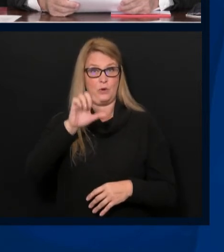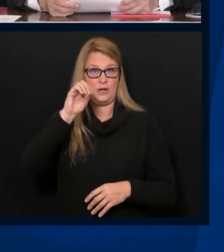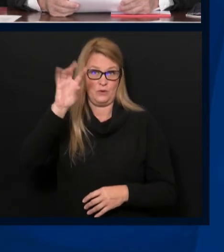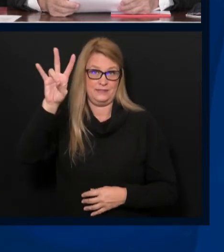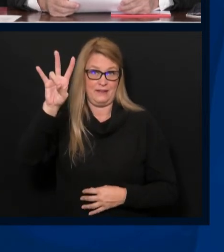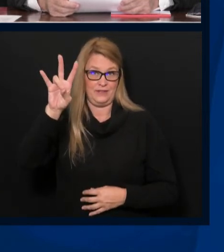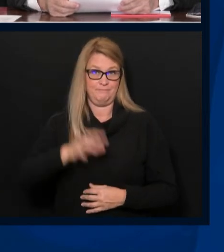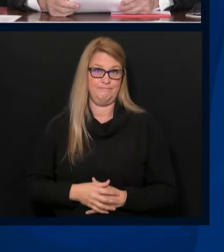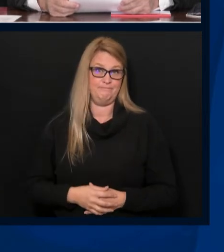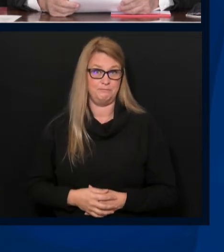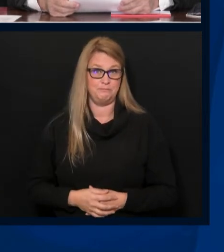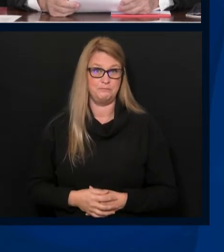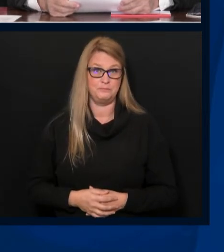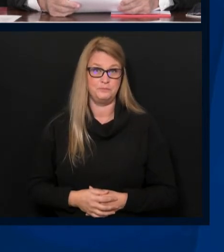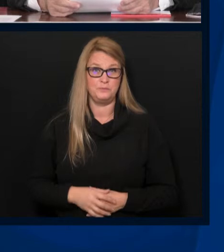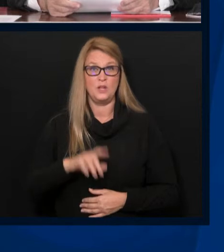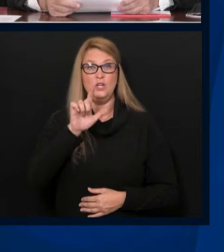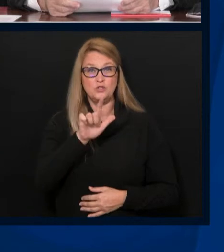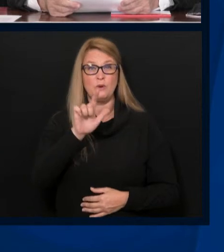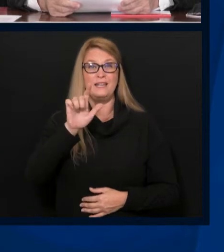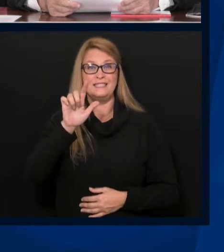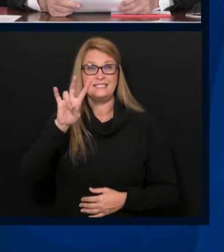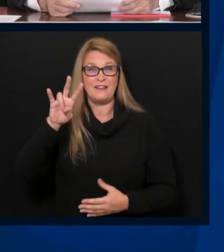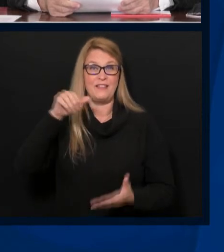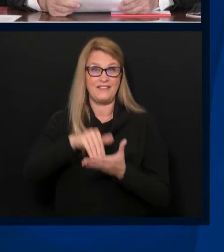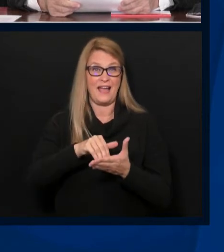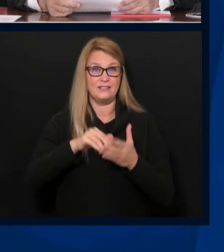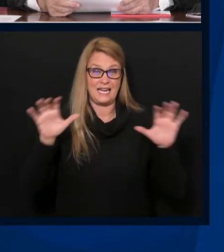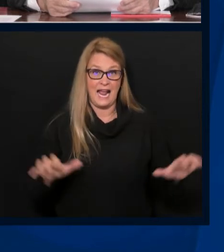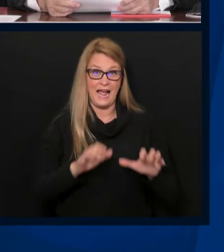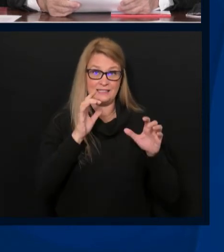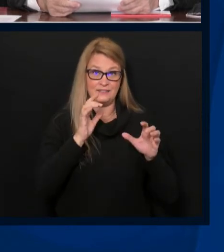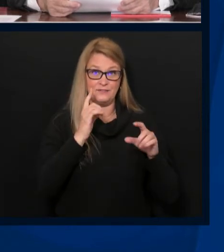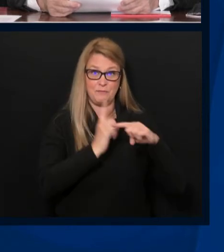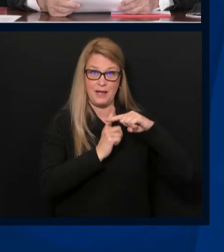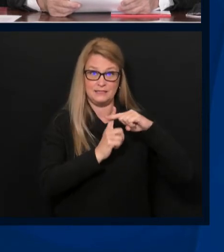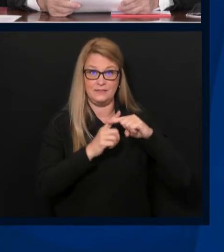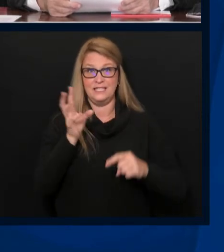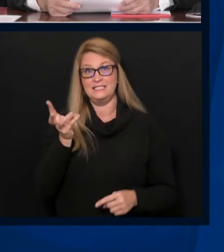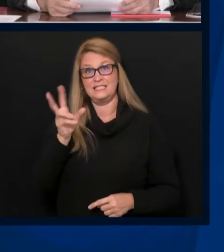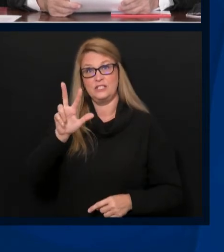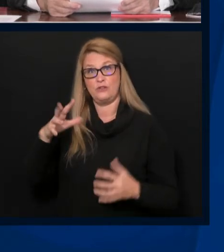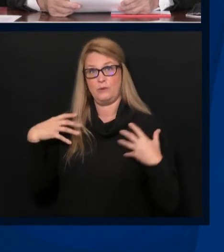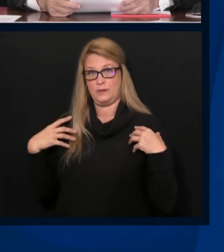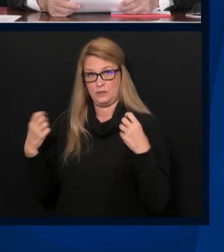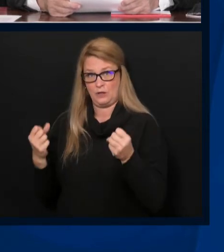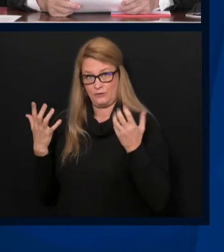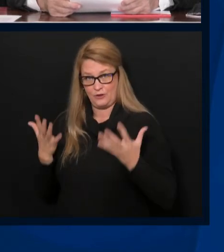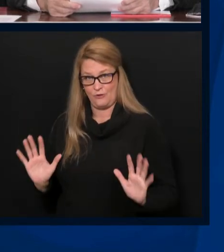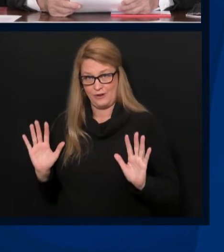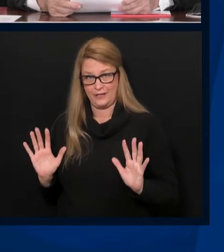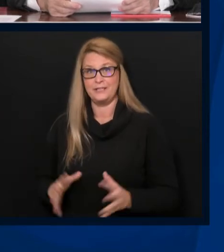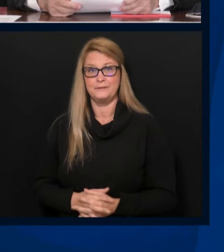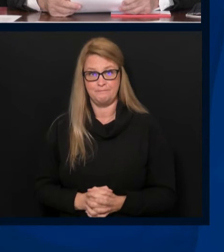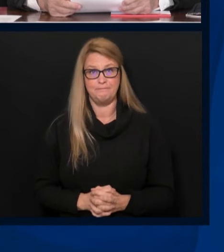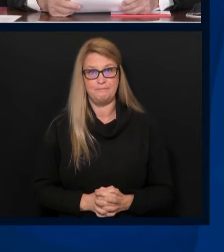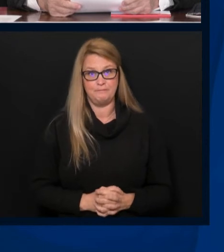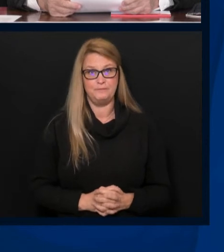5.07. We have 27,000 active cases and 63,000 that have recovered. We